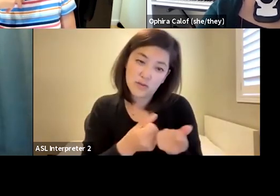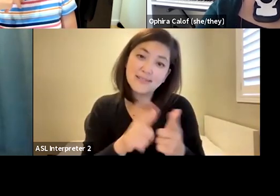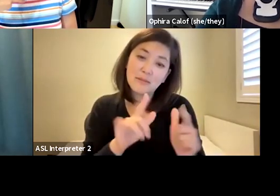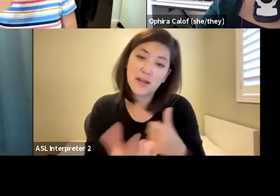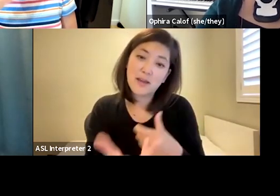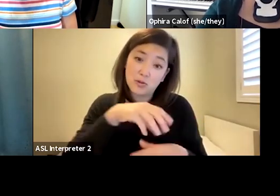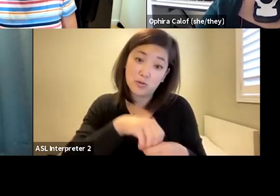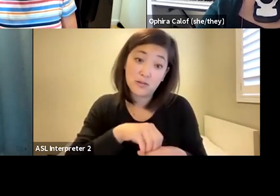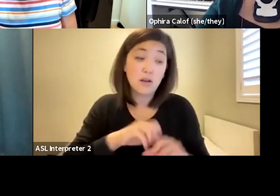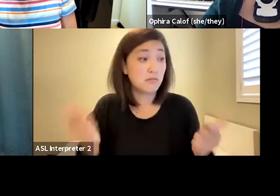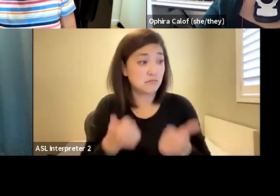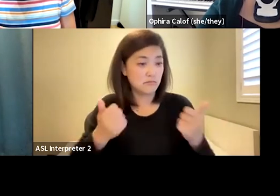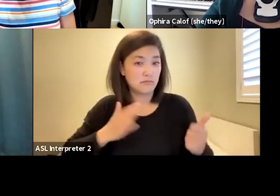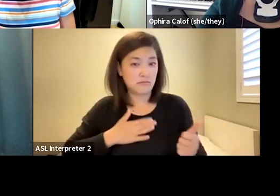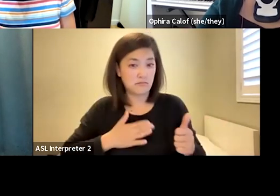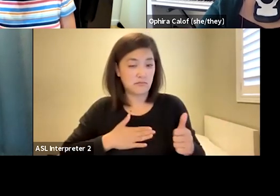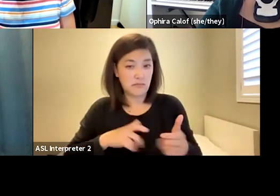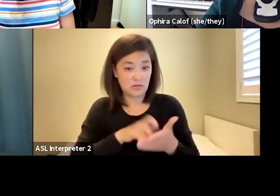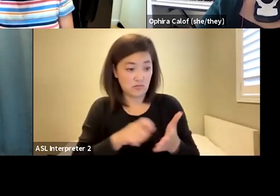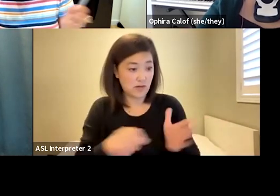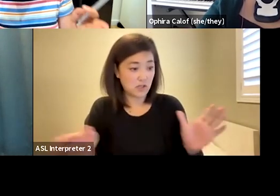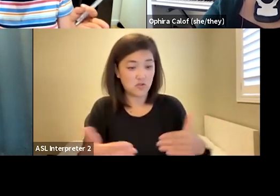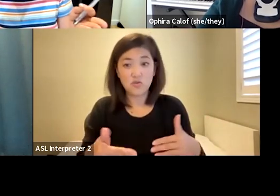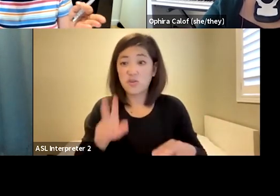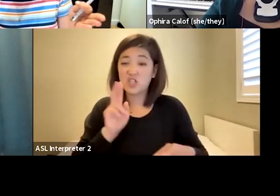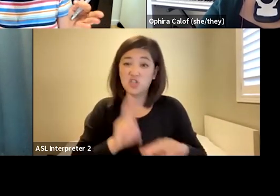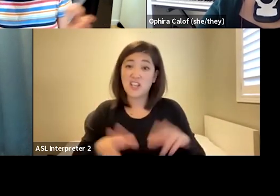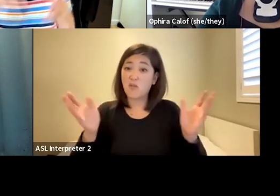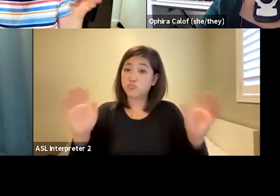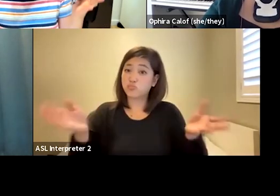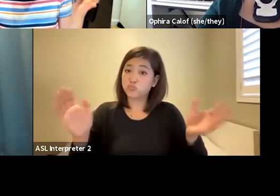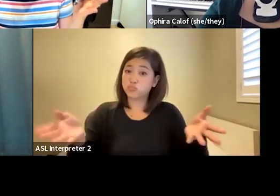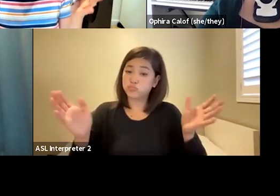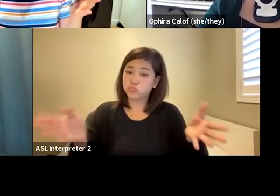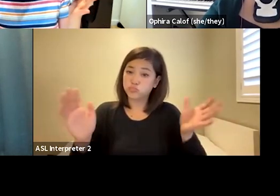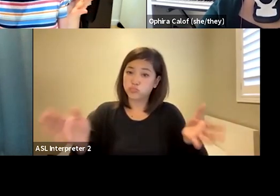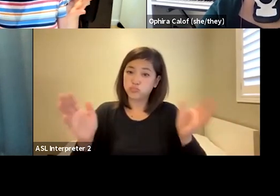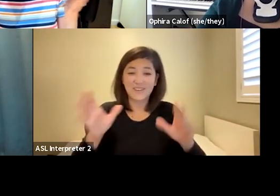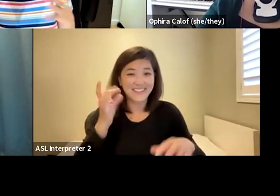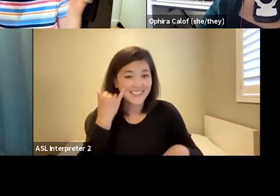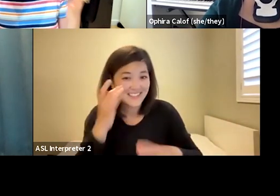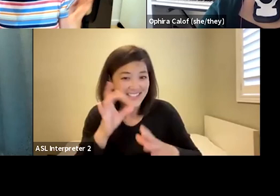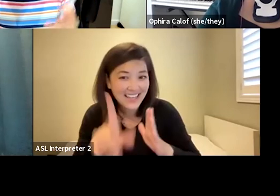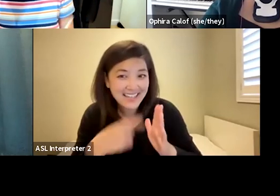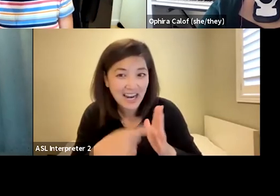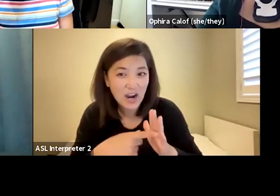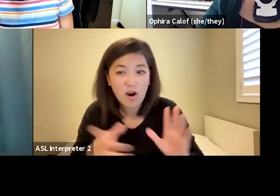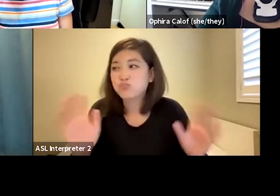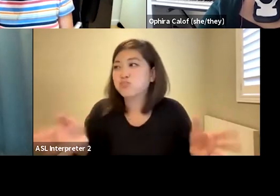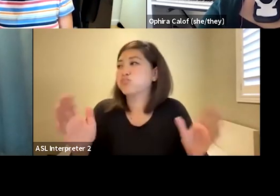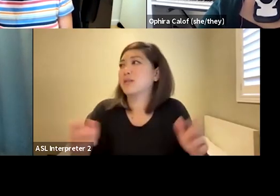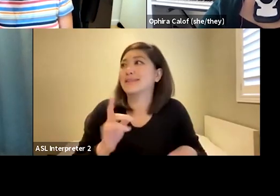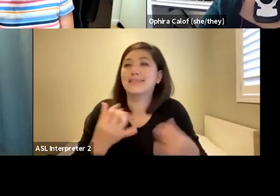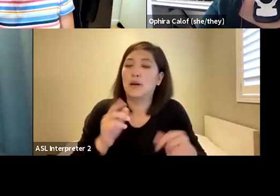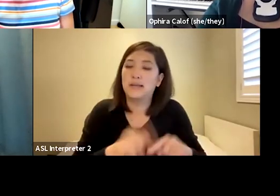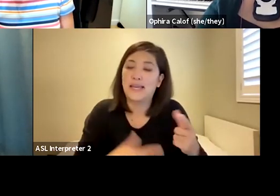our writer's rooms, we literally sit around and just talk for, like, if it's an 8-hour room, these were in person, we could do 8 hours. Now we can't do 8 hours on